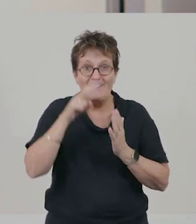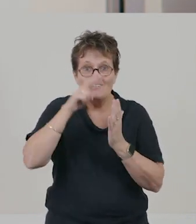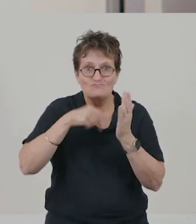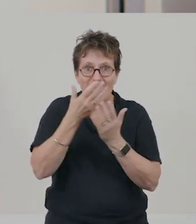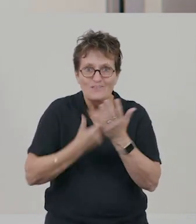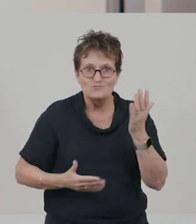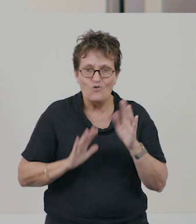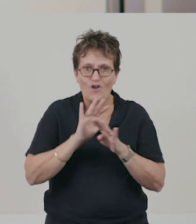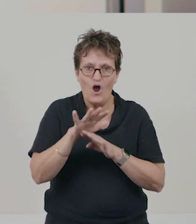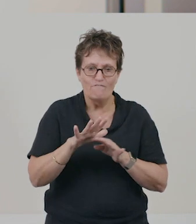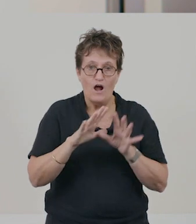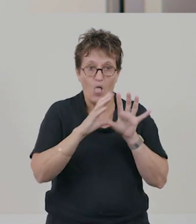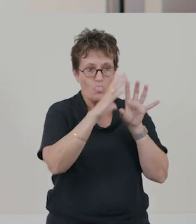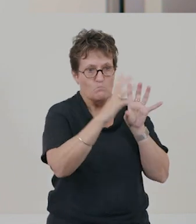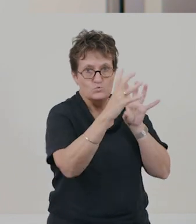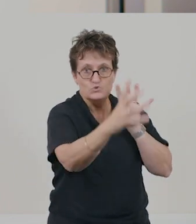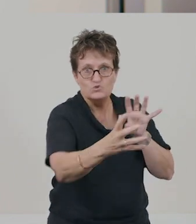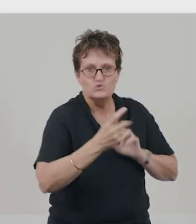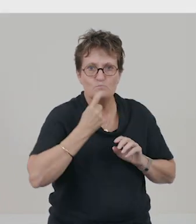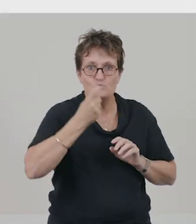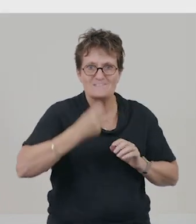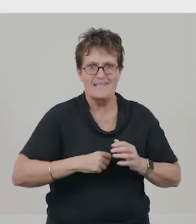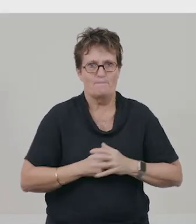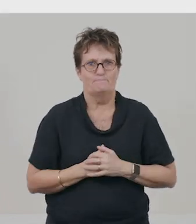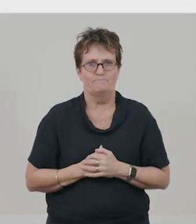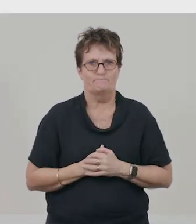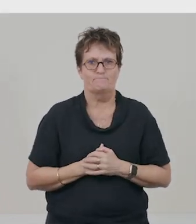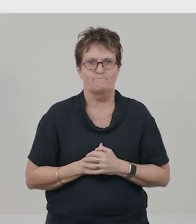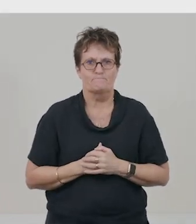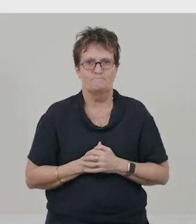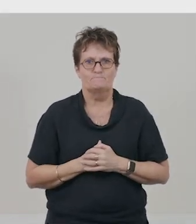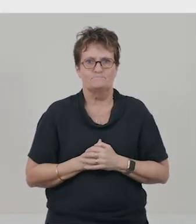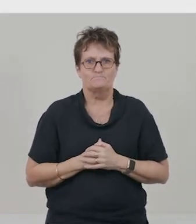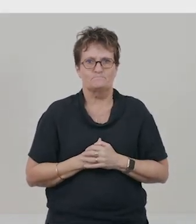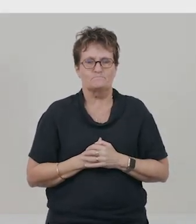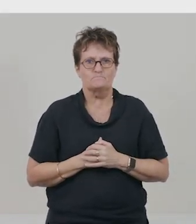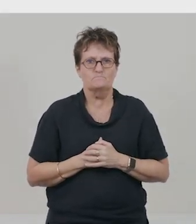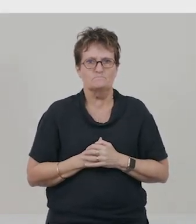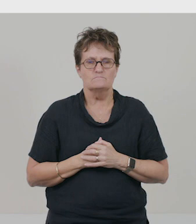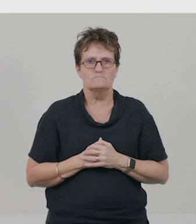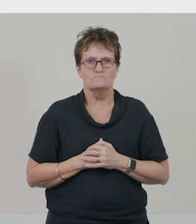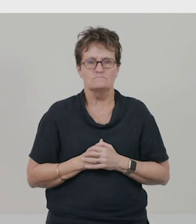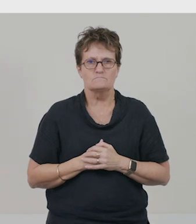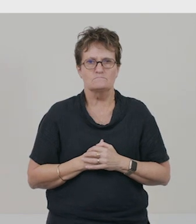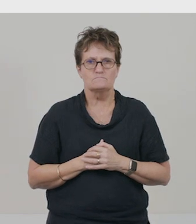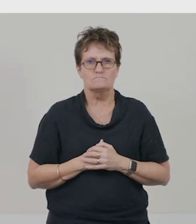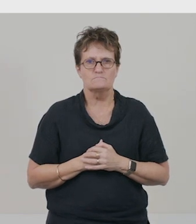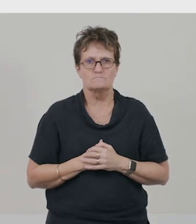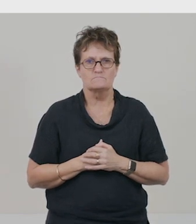Bush Museum, a Rosie and Wallace story. The Bush Museum, a Rosie and Wallace story.